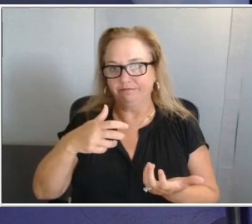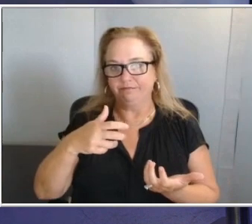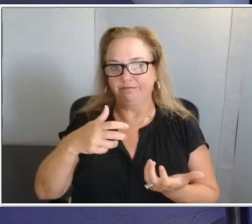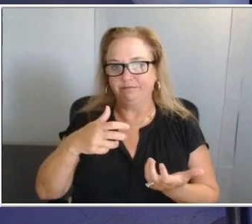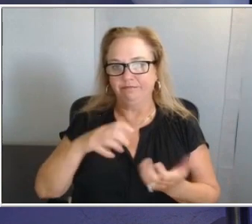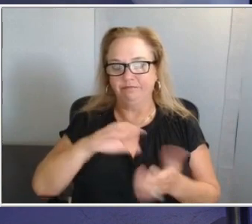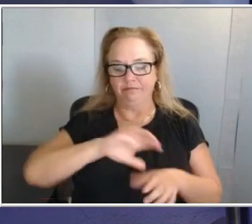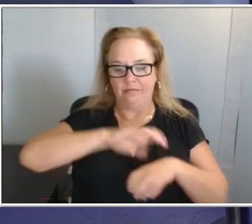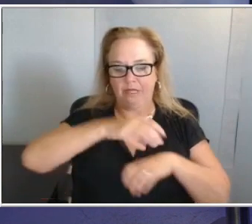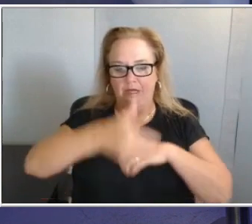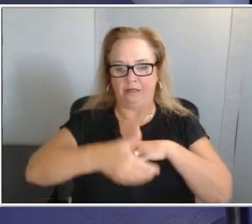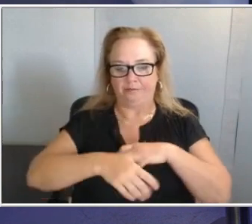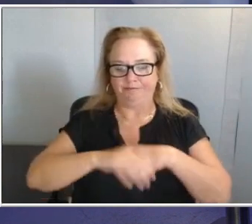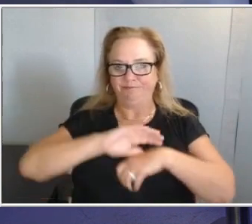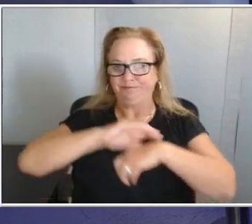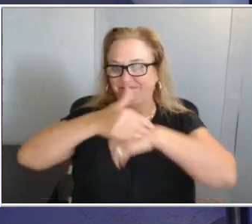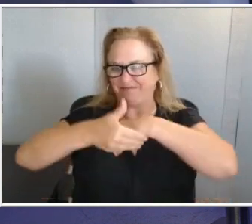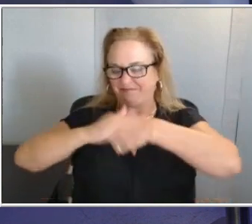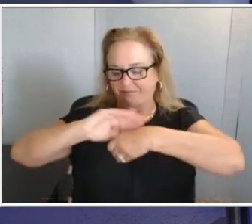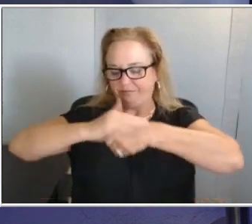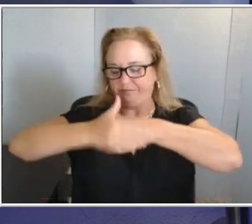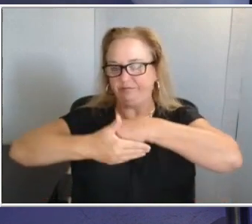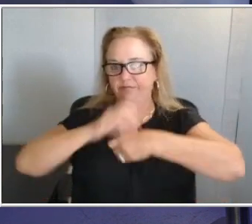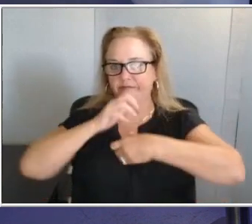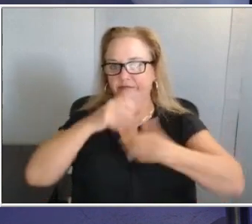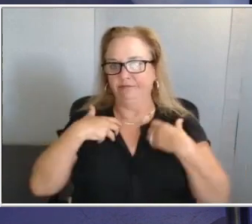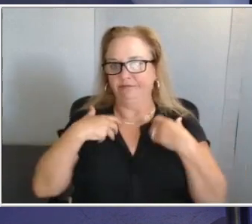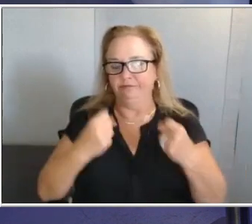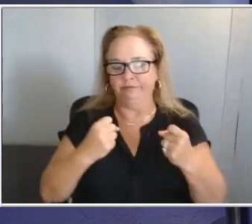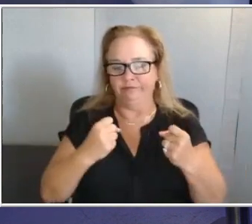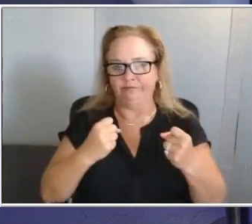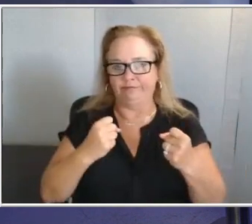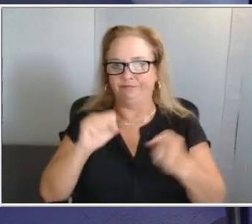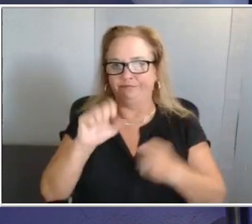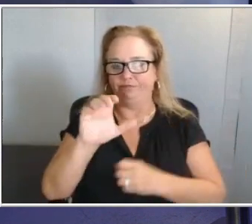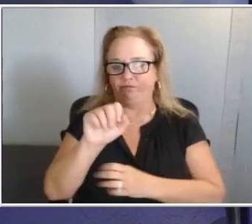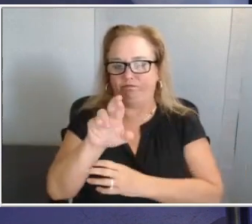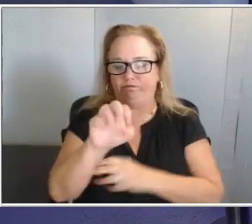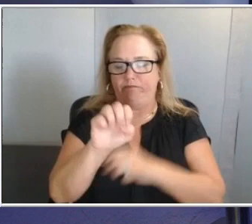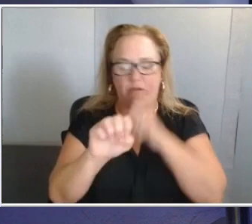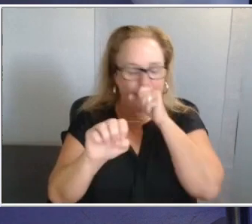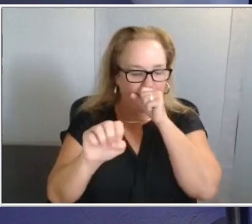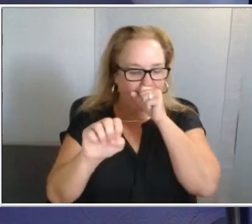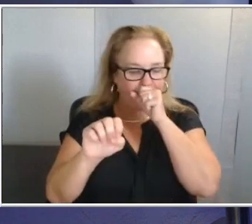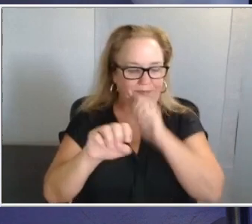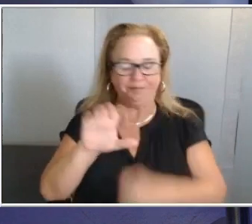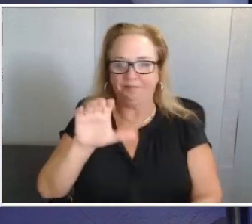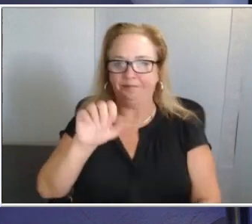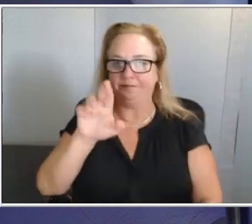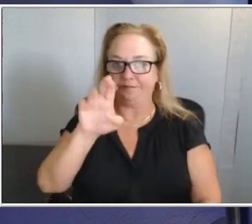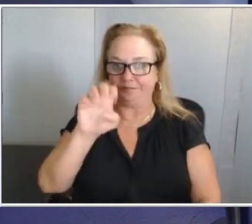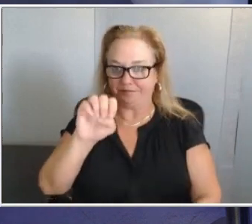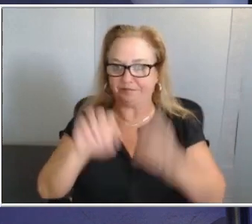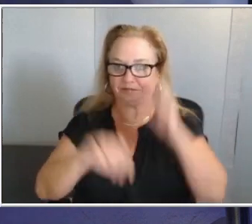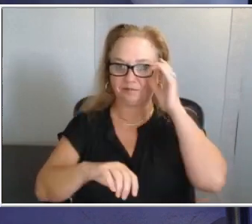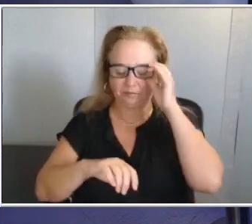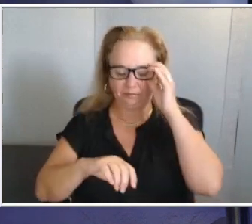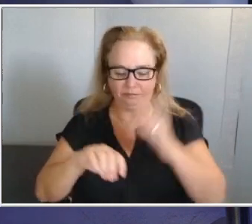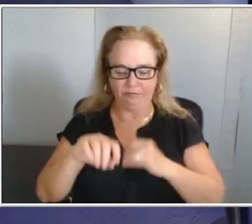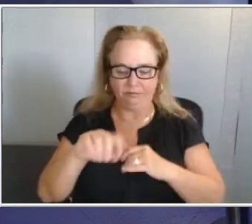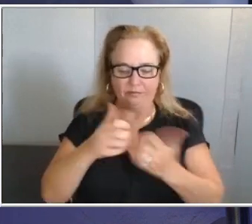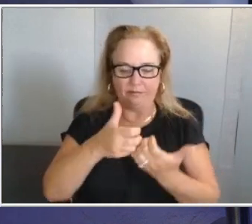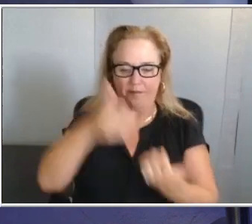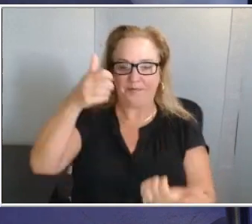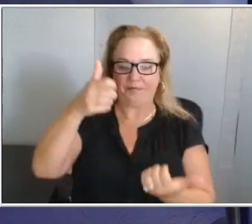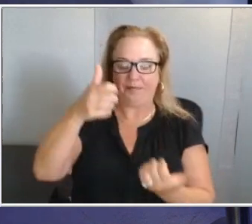roundness and also not as strong of a core no matter how much you exercise, kind of like some women after having babies. They can have that separation.